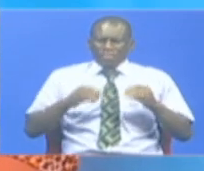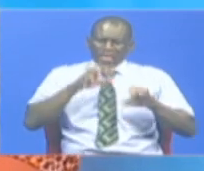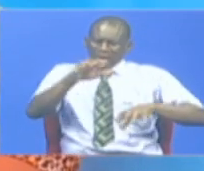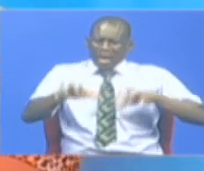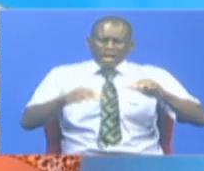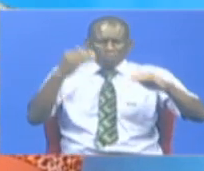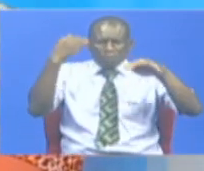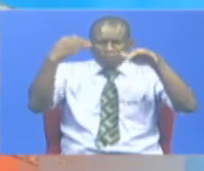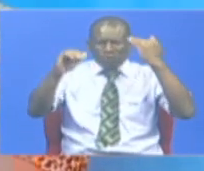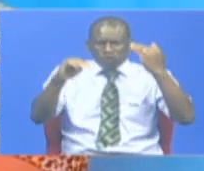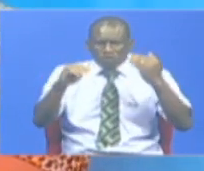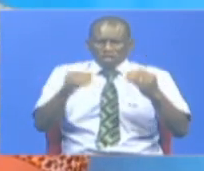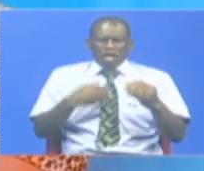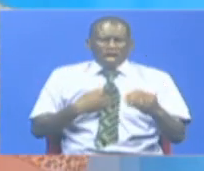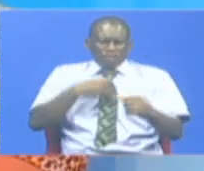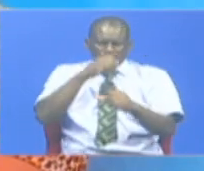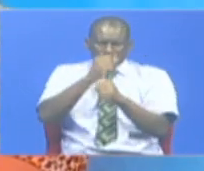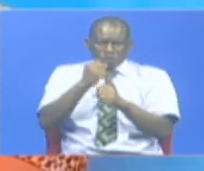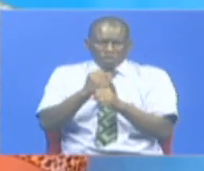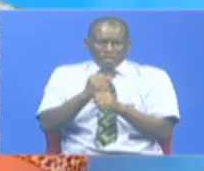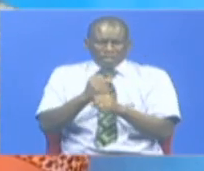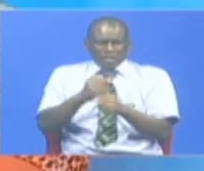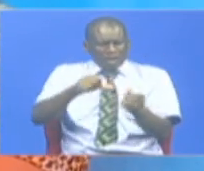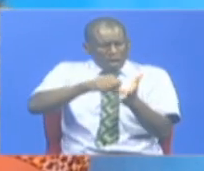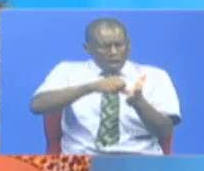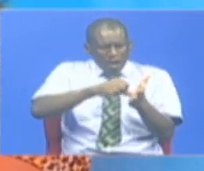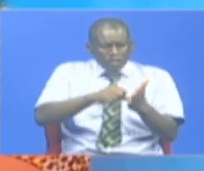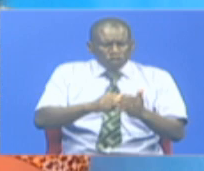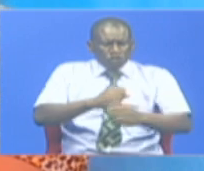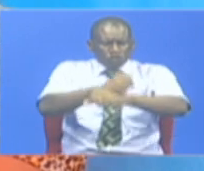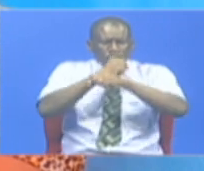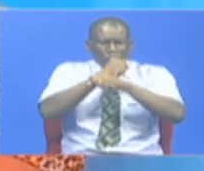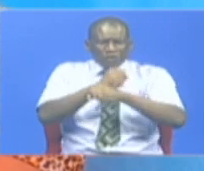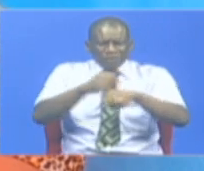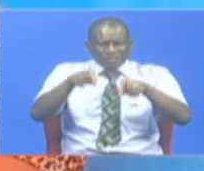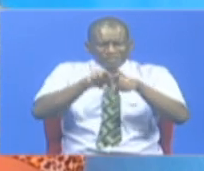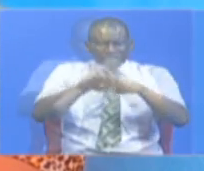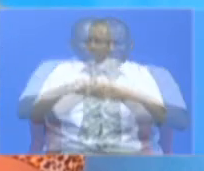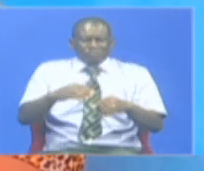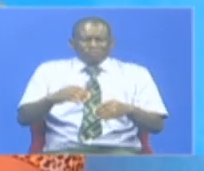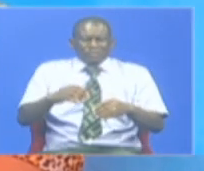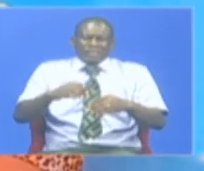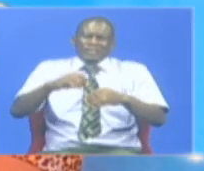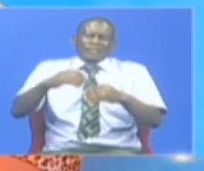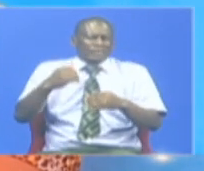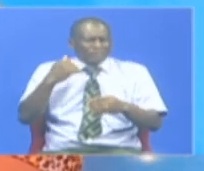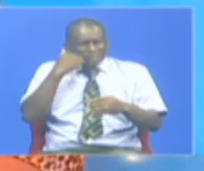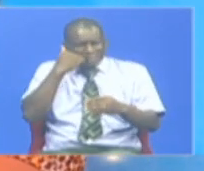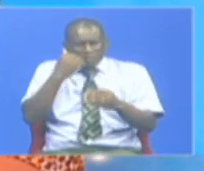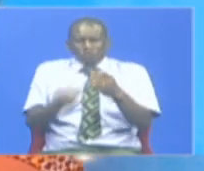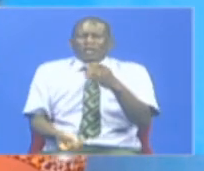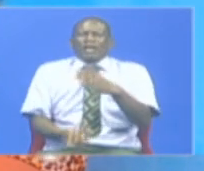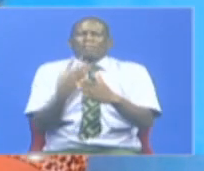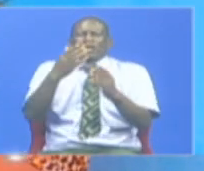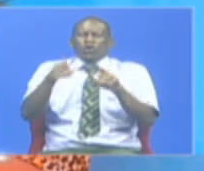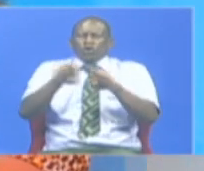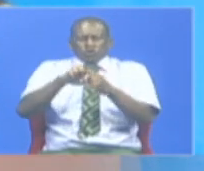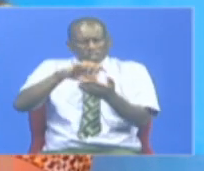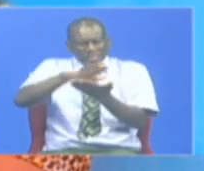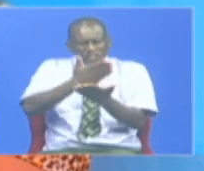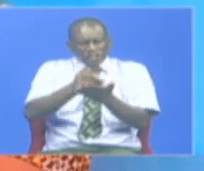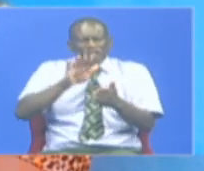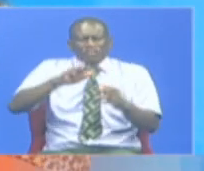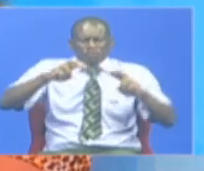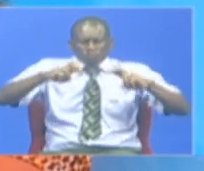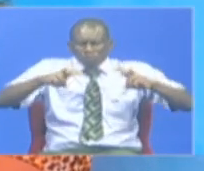experts have been working hard to prevent similar pandemics from happening, as well as sharing their studies